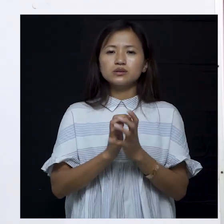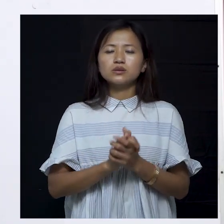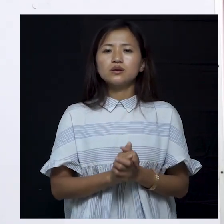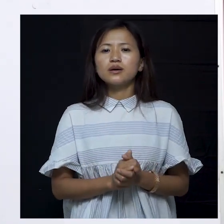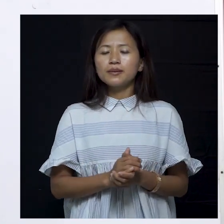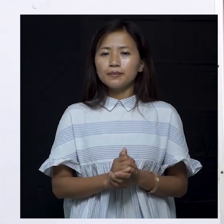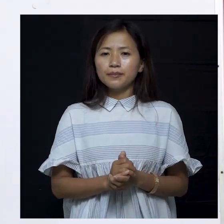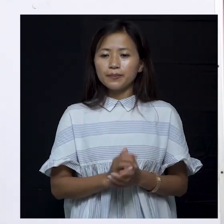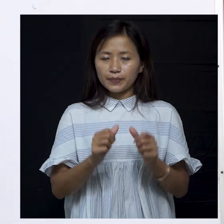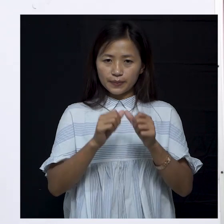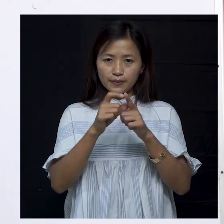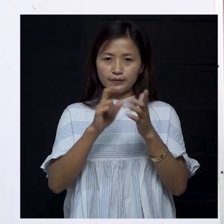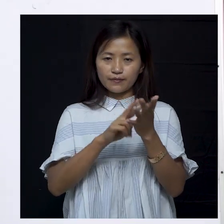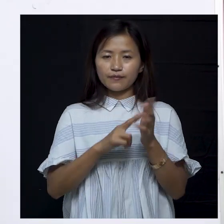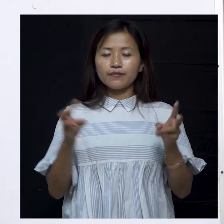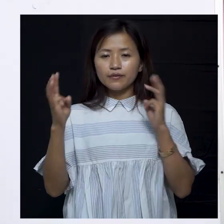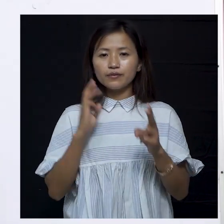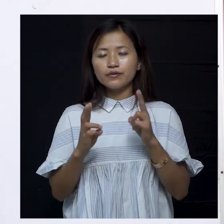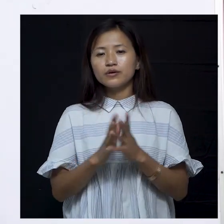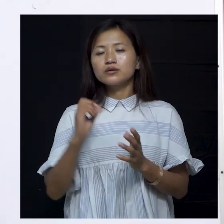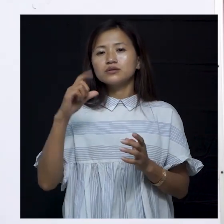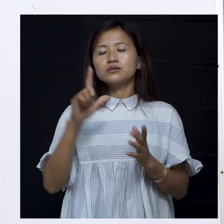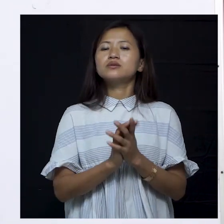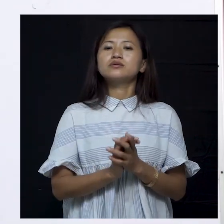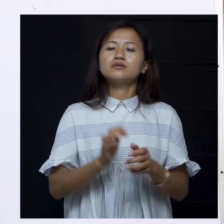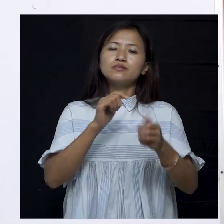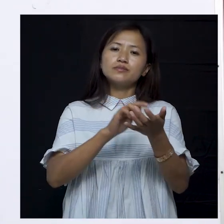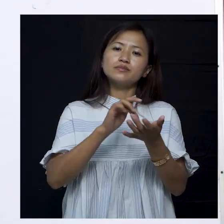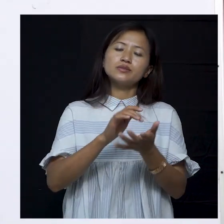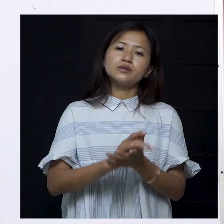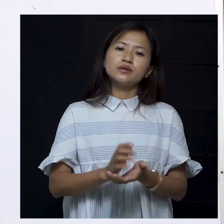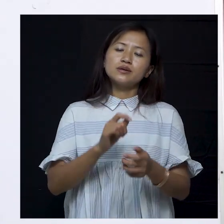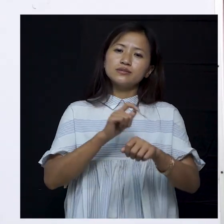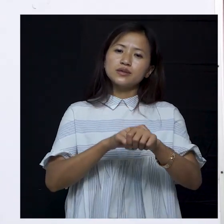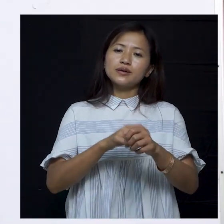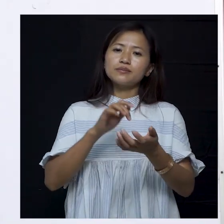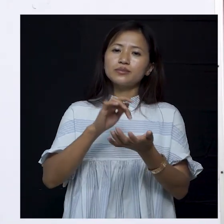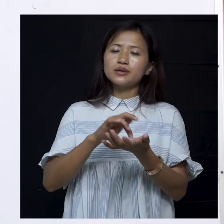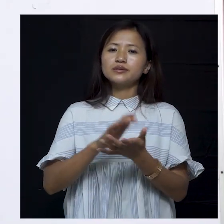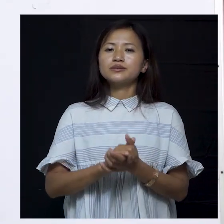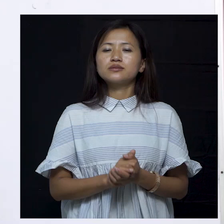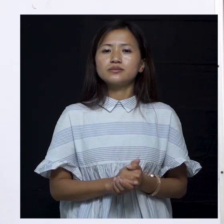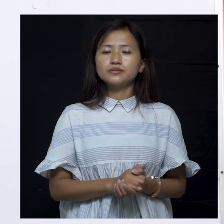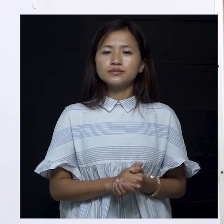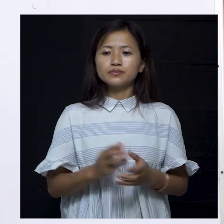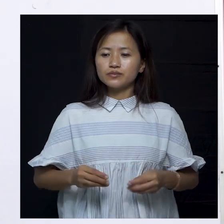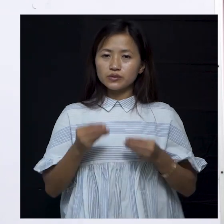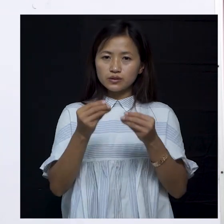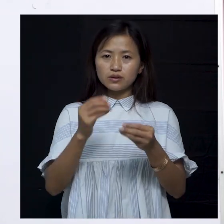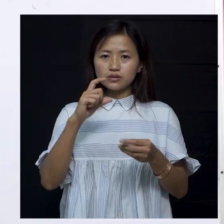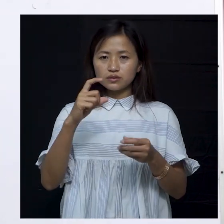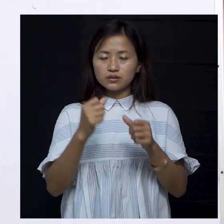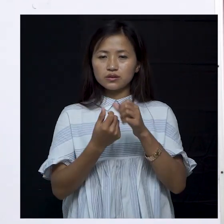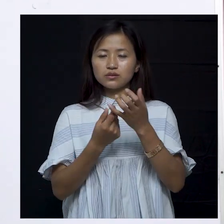please becomes the adverb clause of place. Okay, this is time, this is place, and it will also give you the cause.